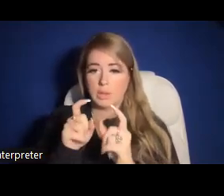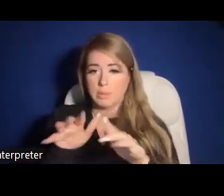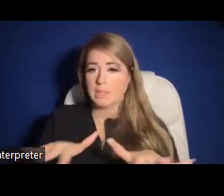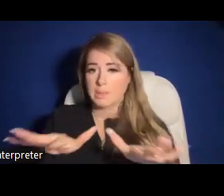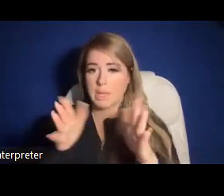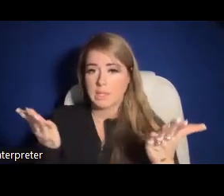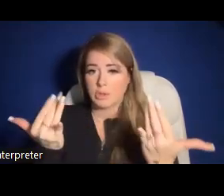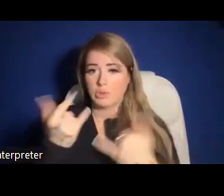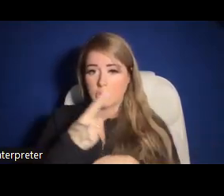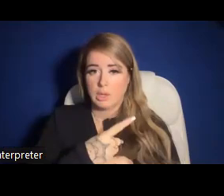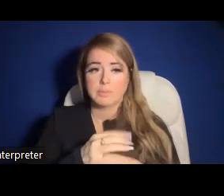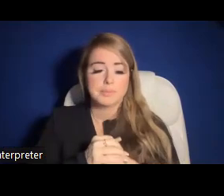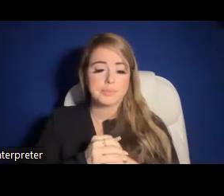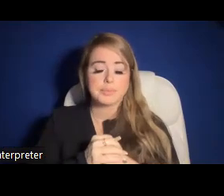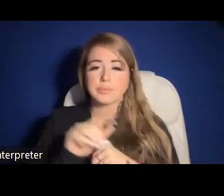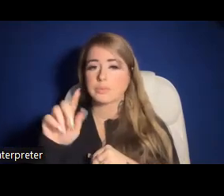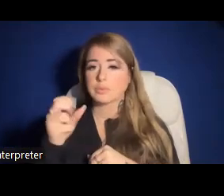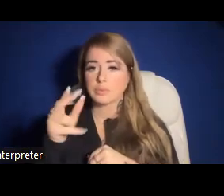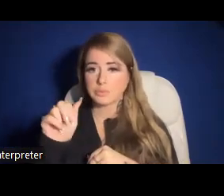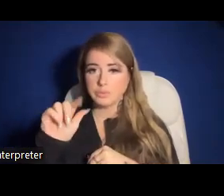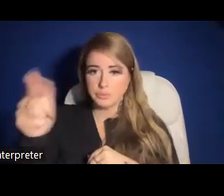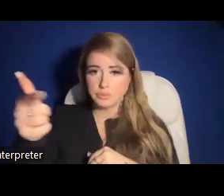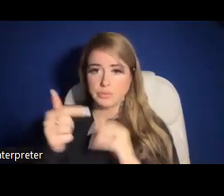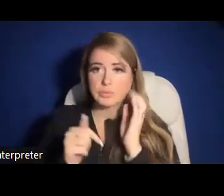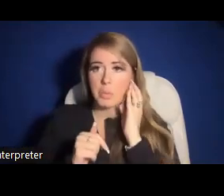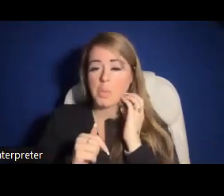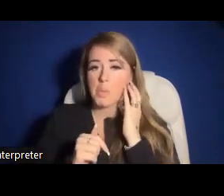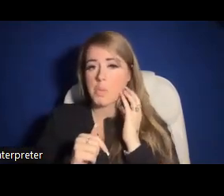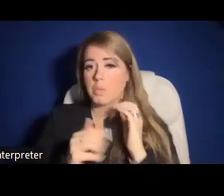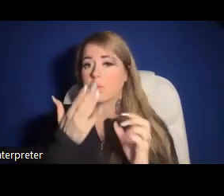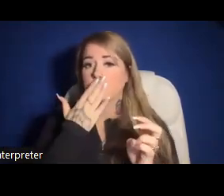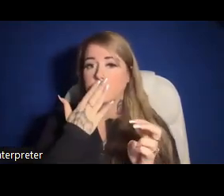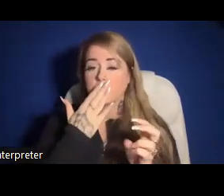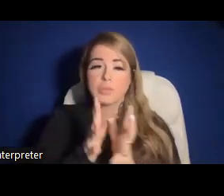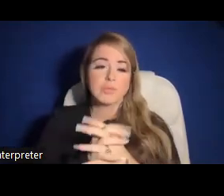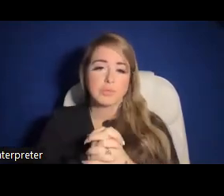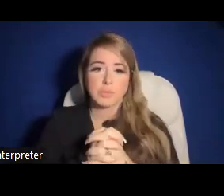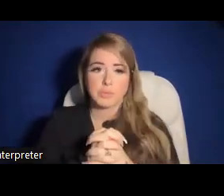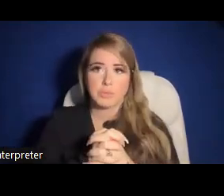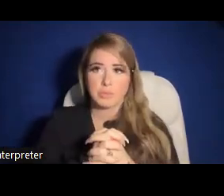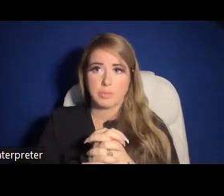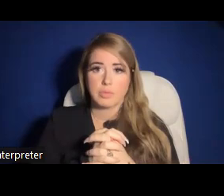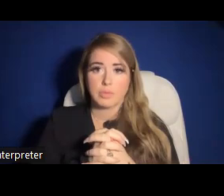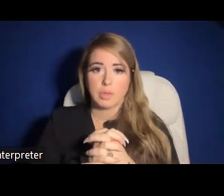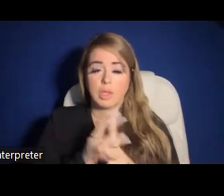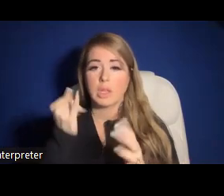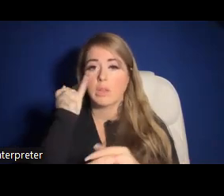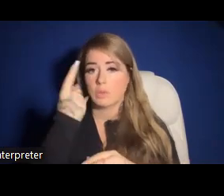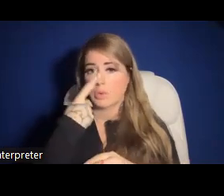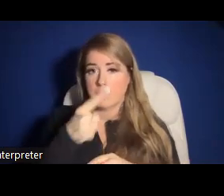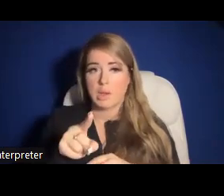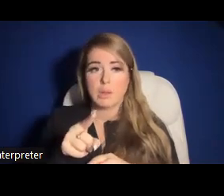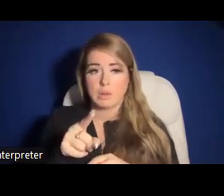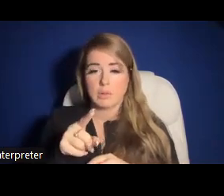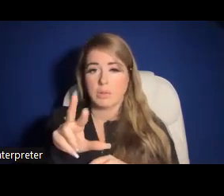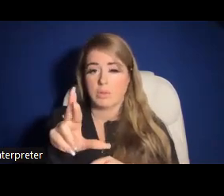the meeting this morning. Tasha, back over to you. Thank you, Raquel. Oh, Tasha, yeah. if I can,